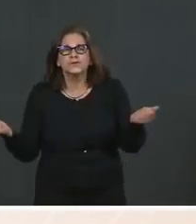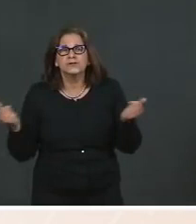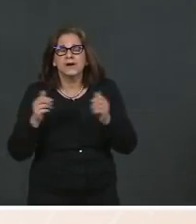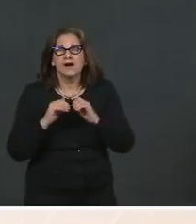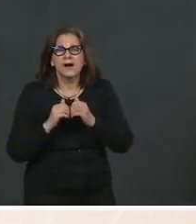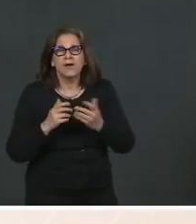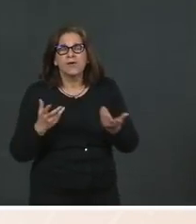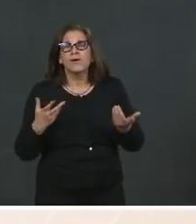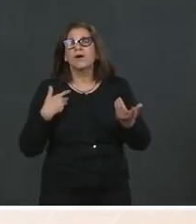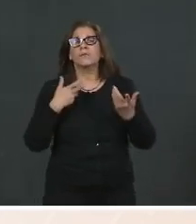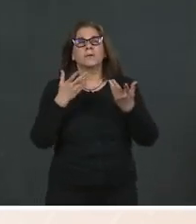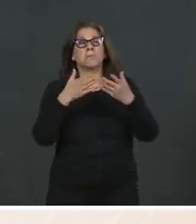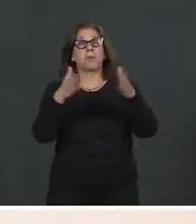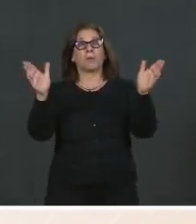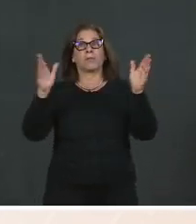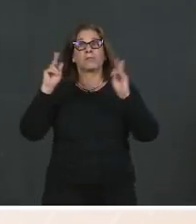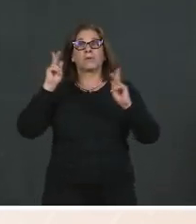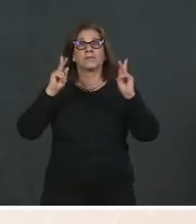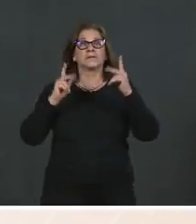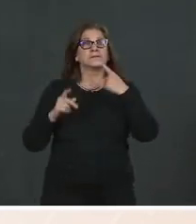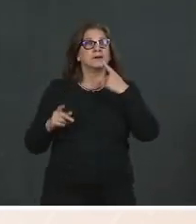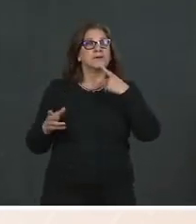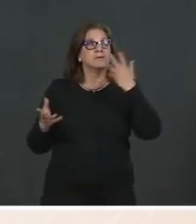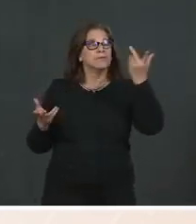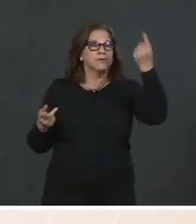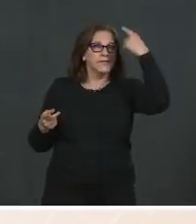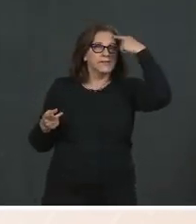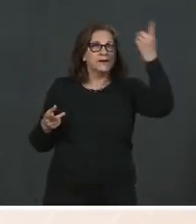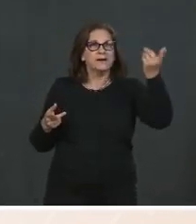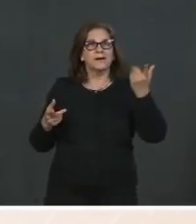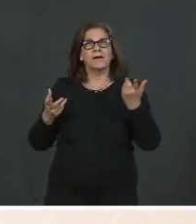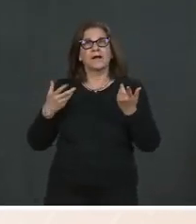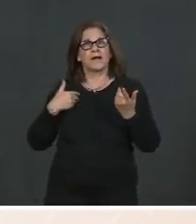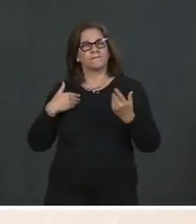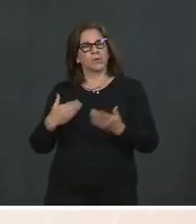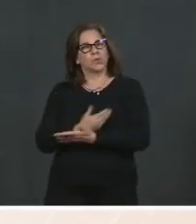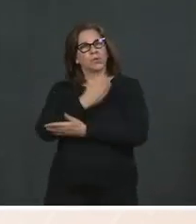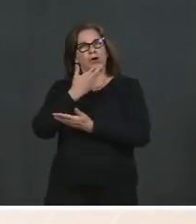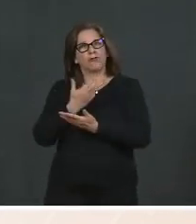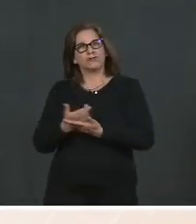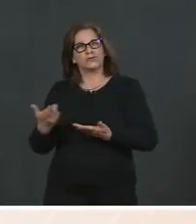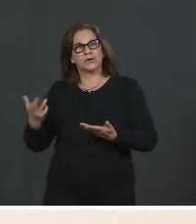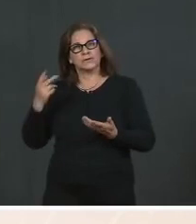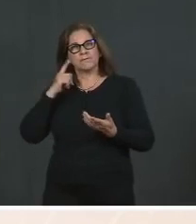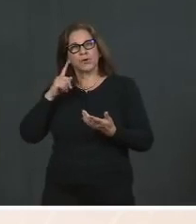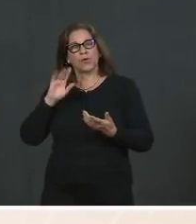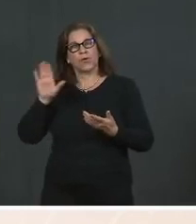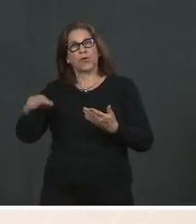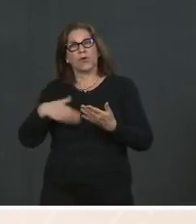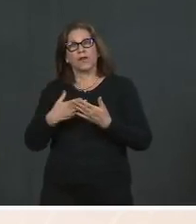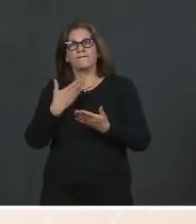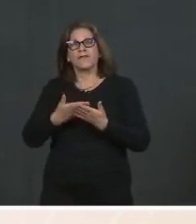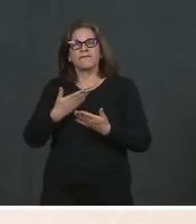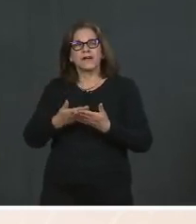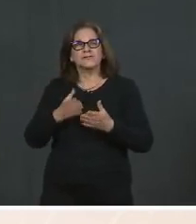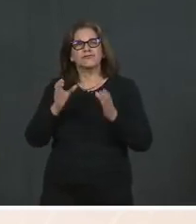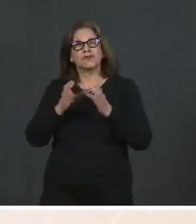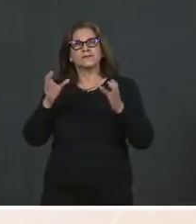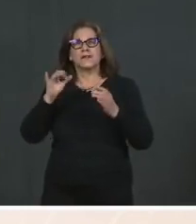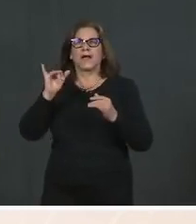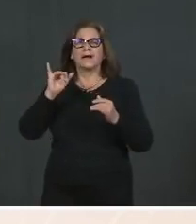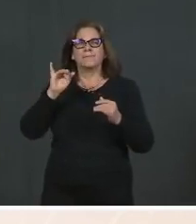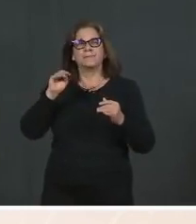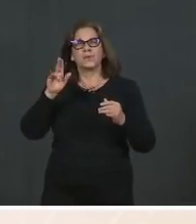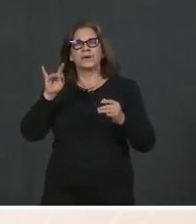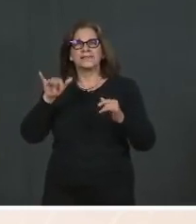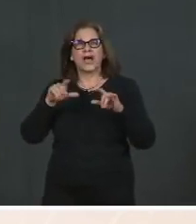we'll leverage our resources to ensure that all vaccination credential systems meet key standards, whether that's universal accessibility,